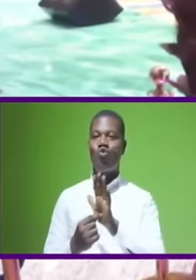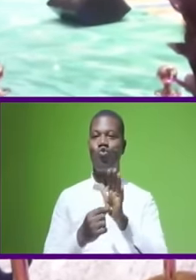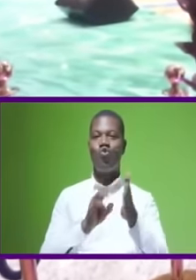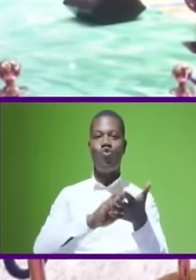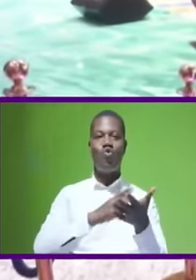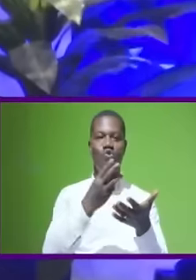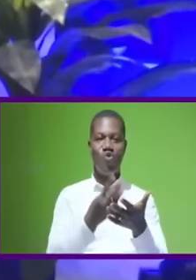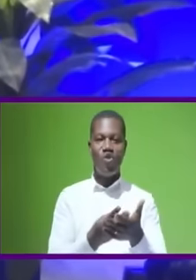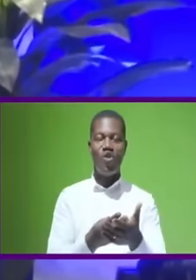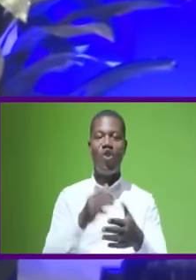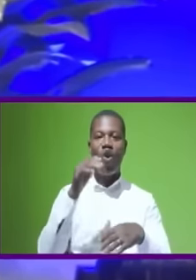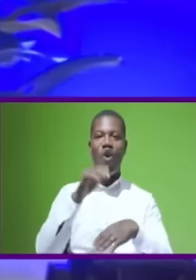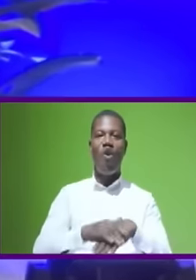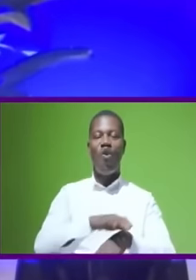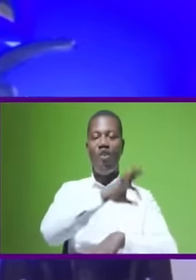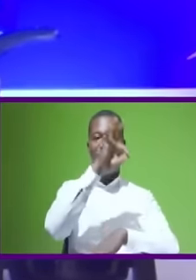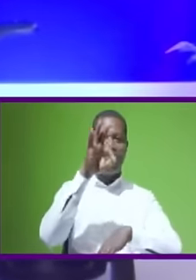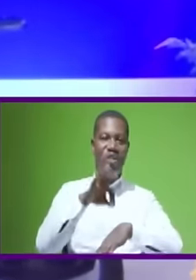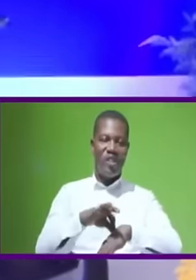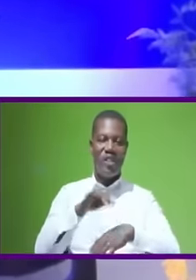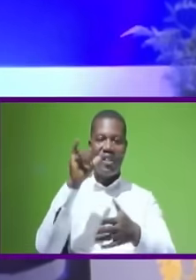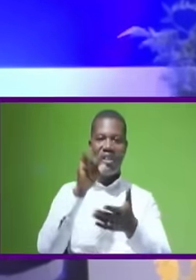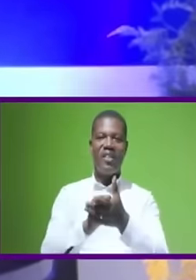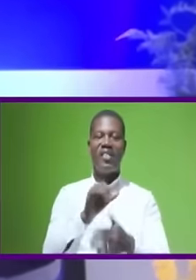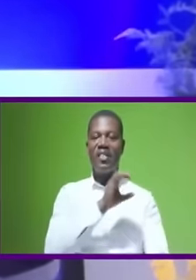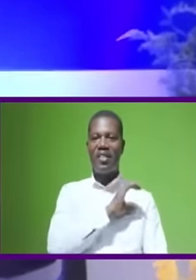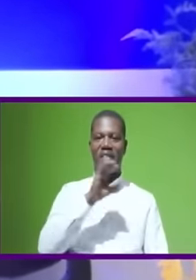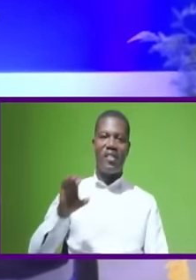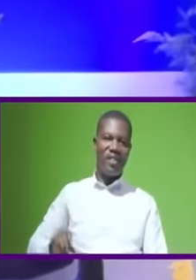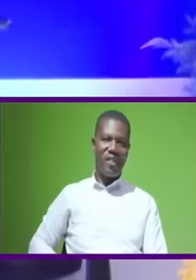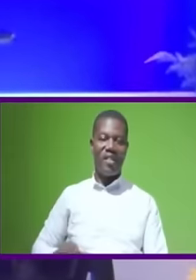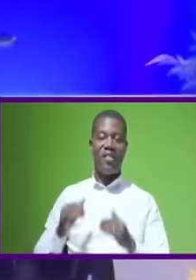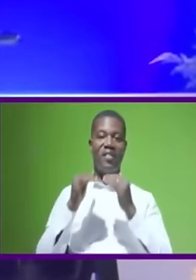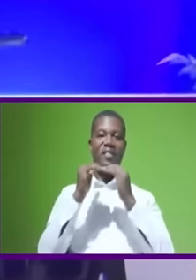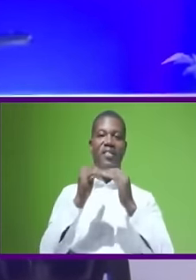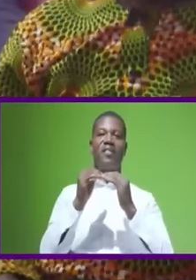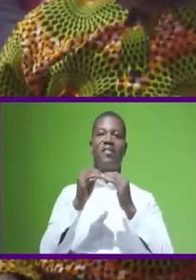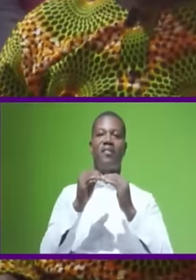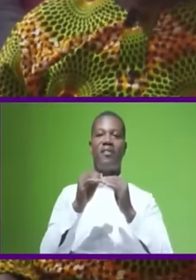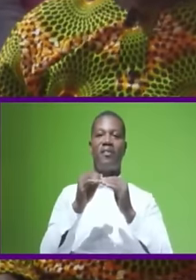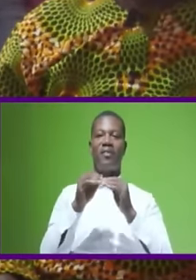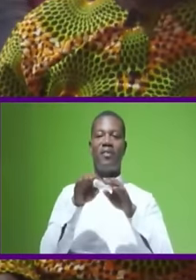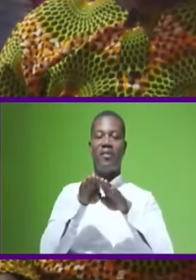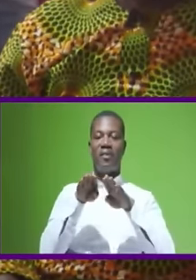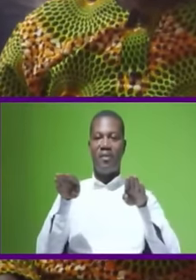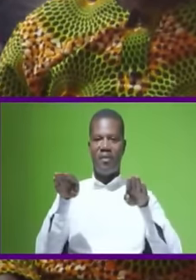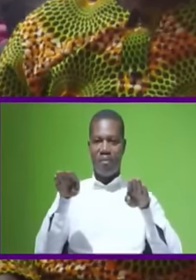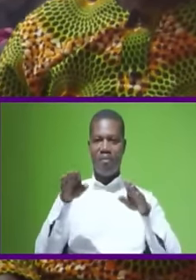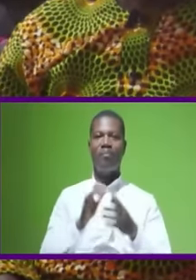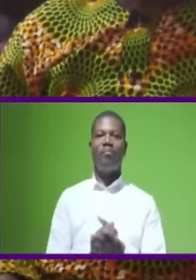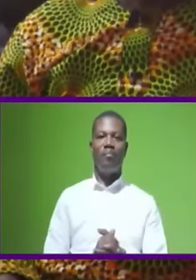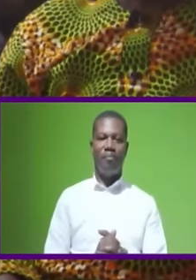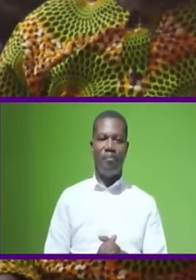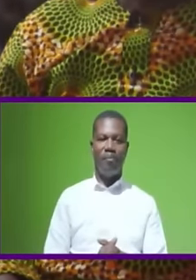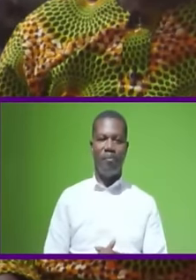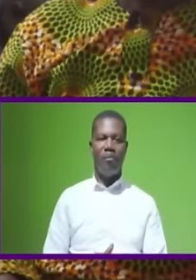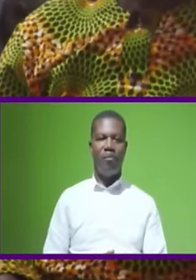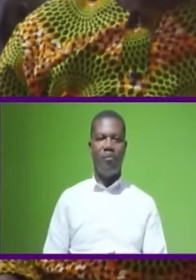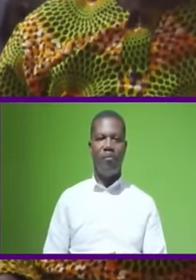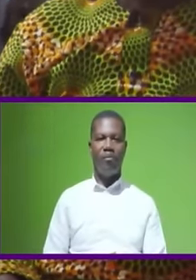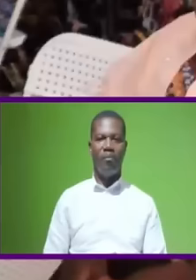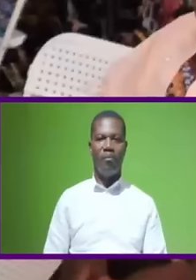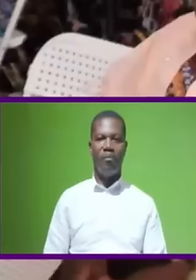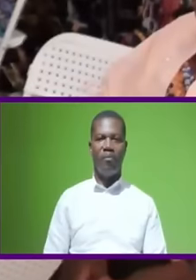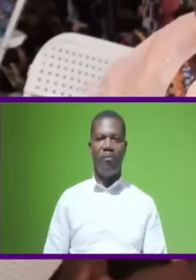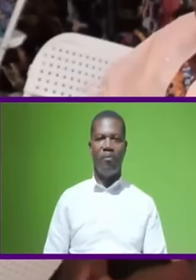And this is a testament to the foundation, which